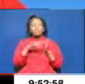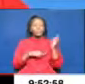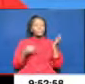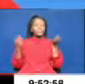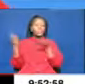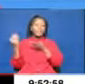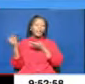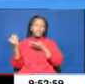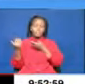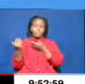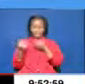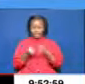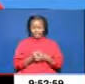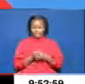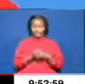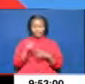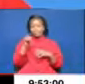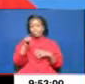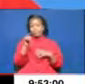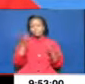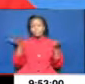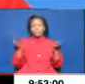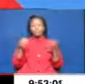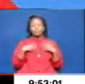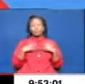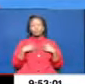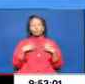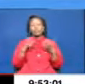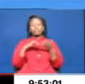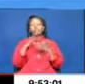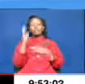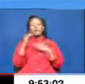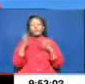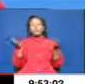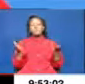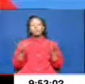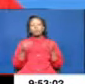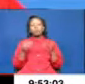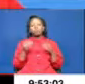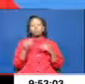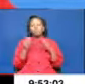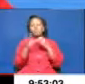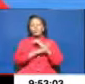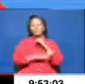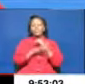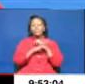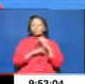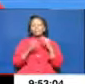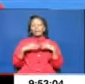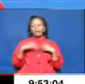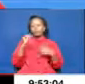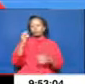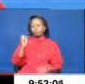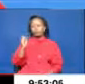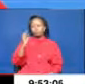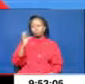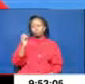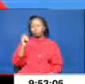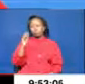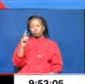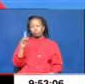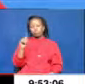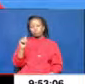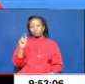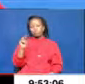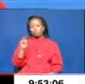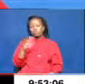well. New Zealand, we have New Zealand, Australia, Scotland, and South Africa.